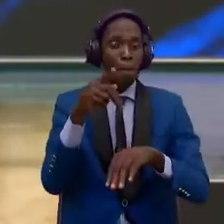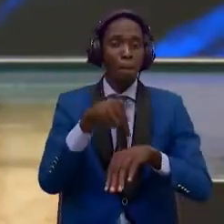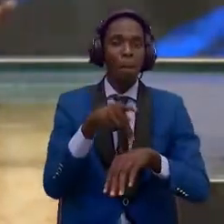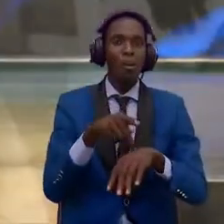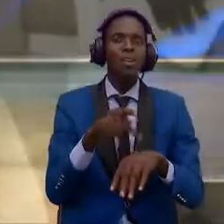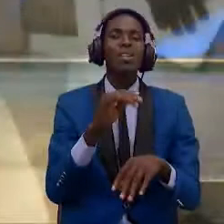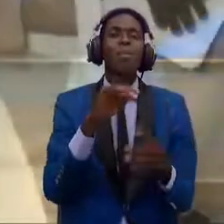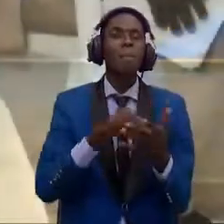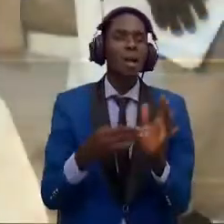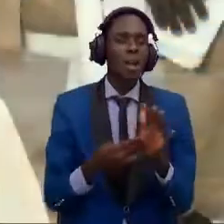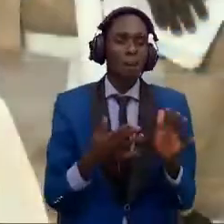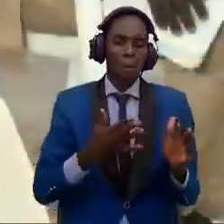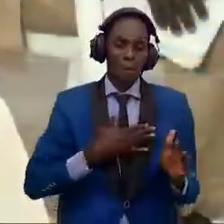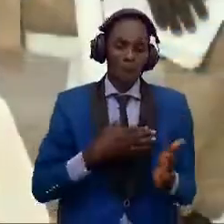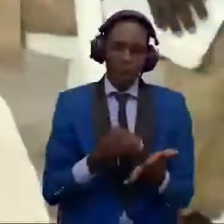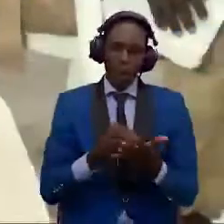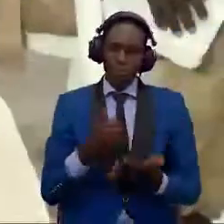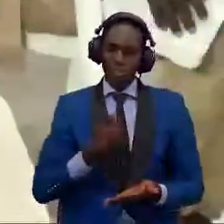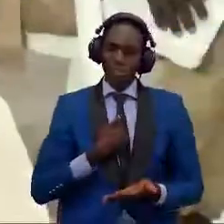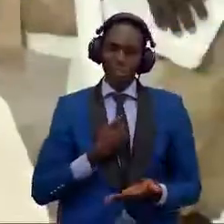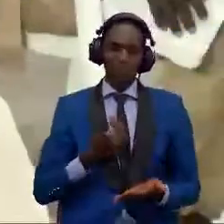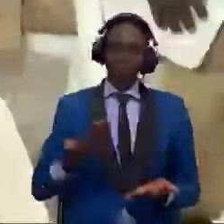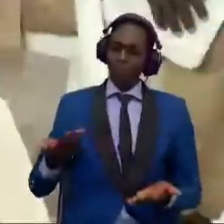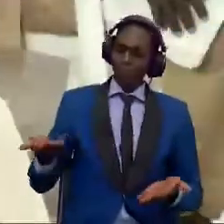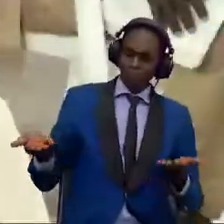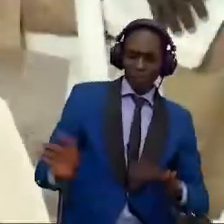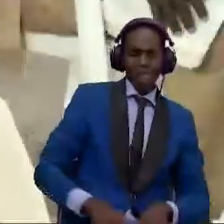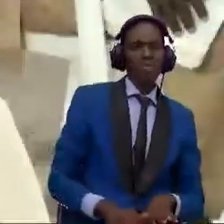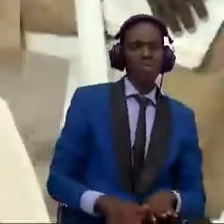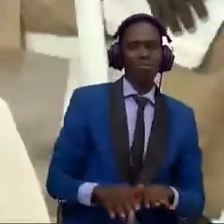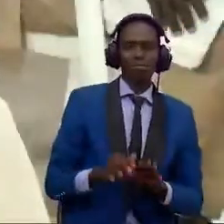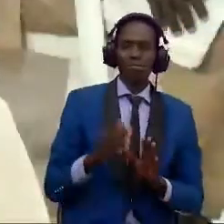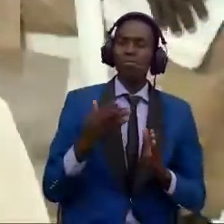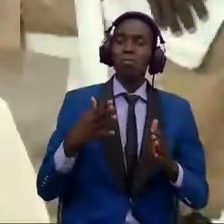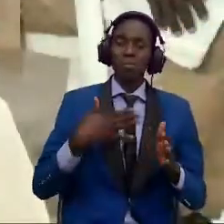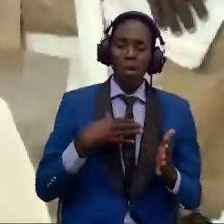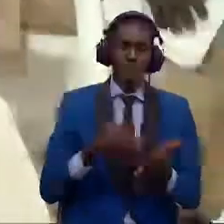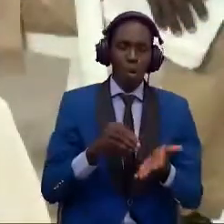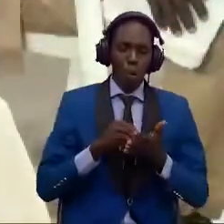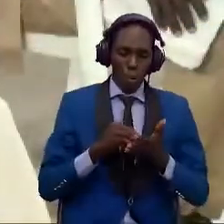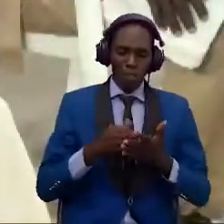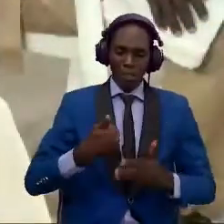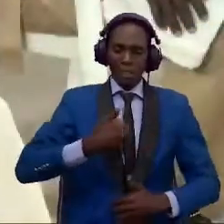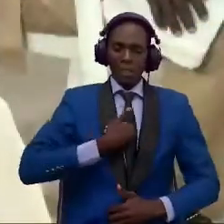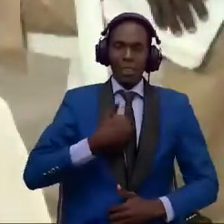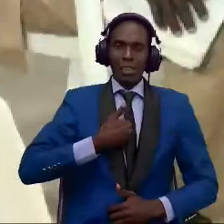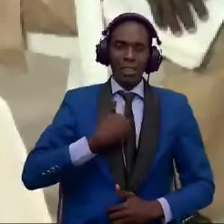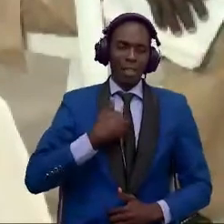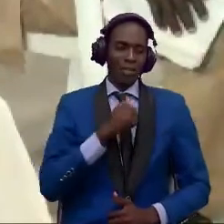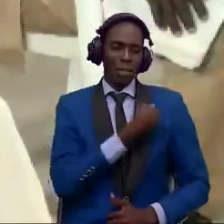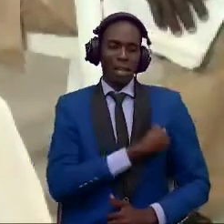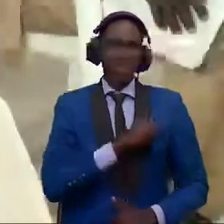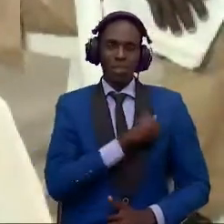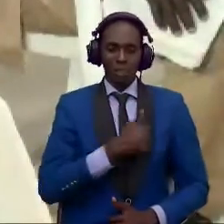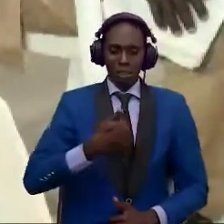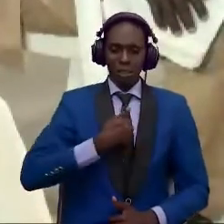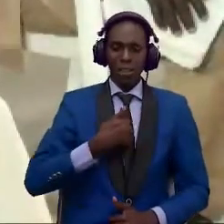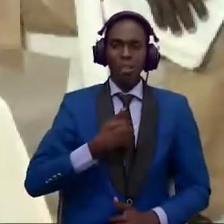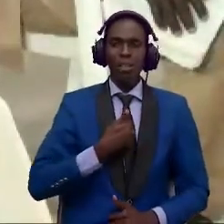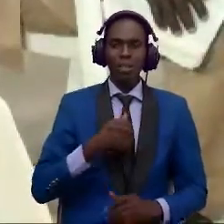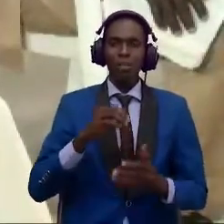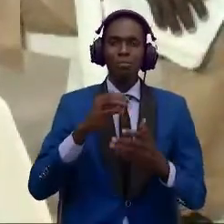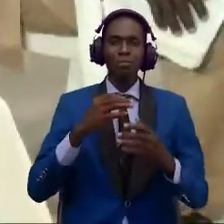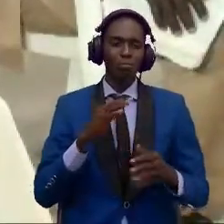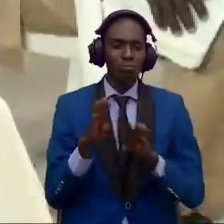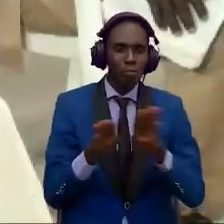was dying to self. It was self-effacing nature in him. The property